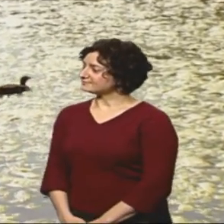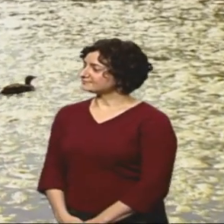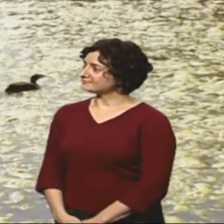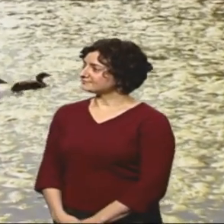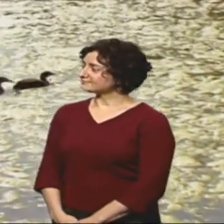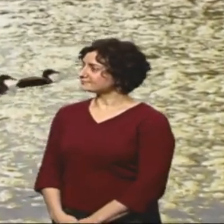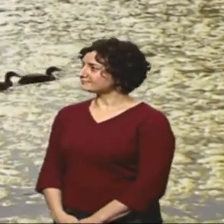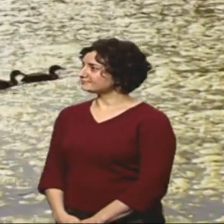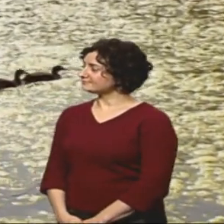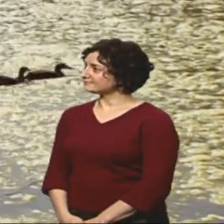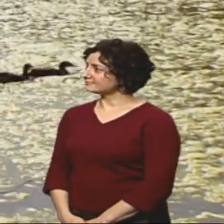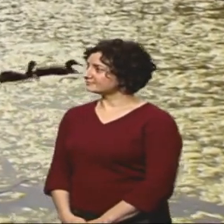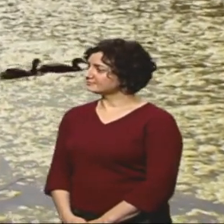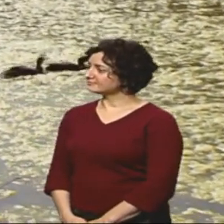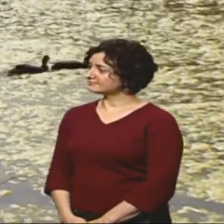Hopefully it'll be a happy ending.